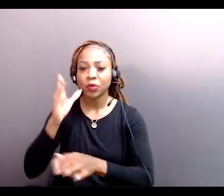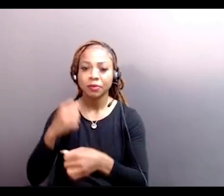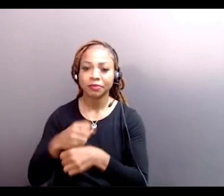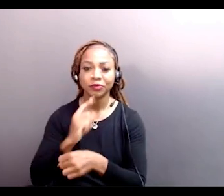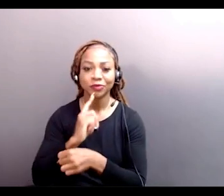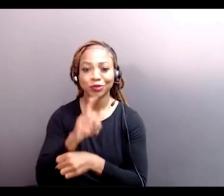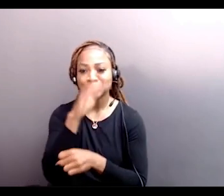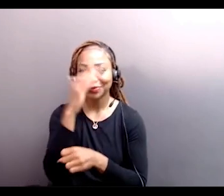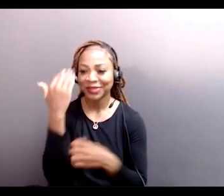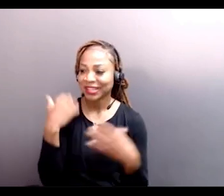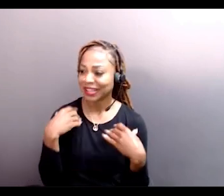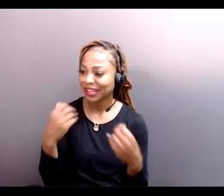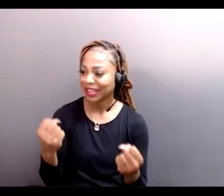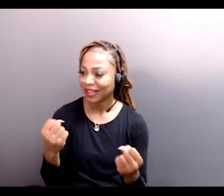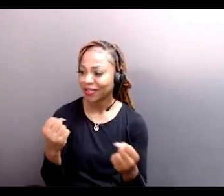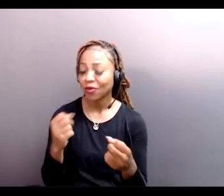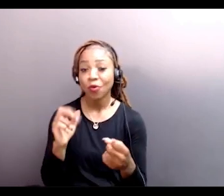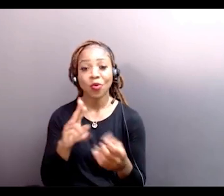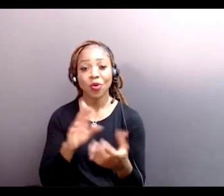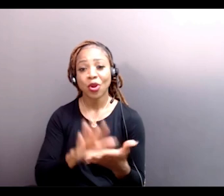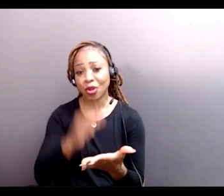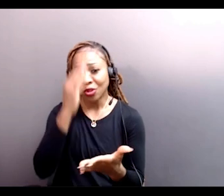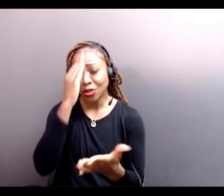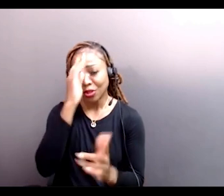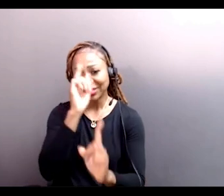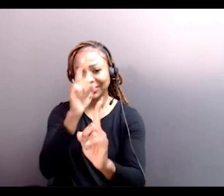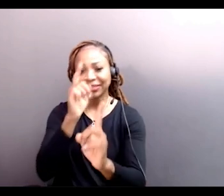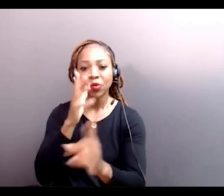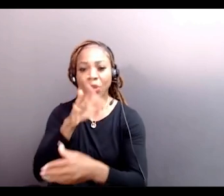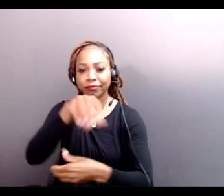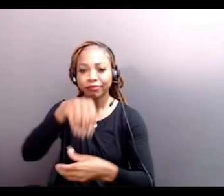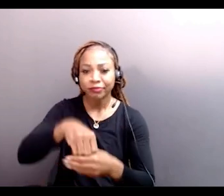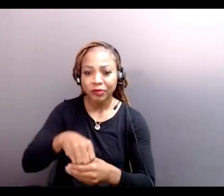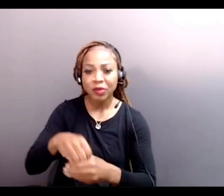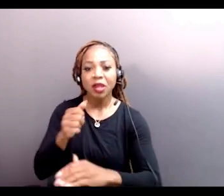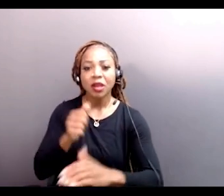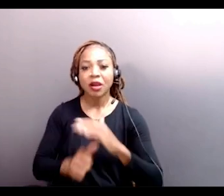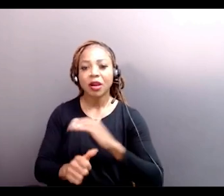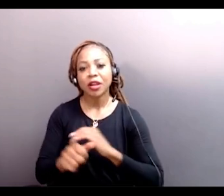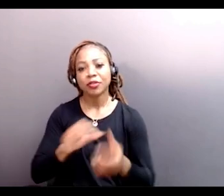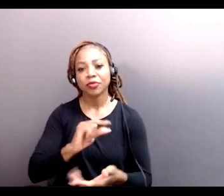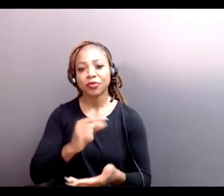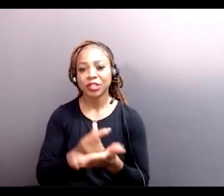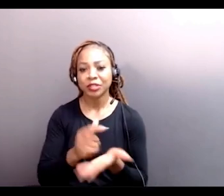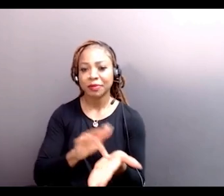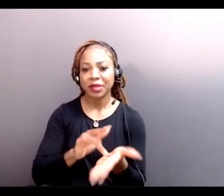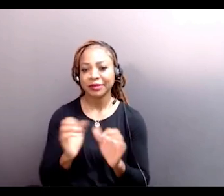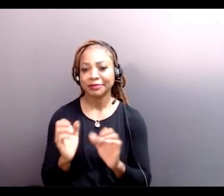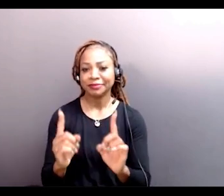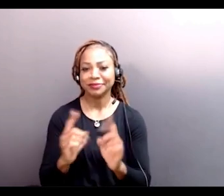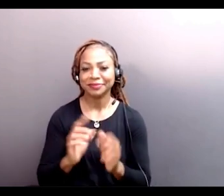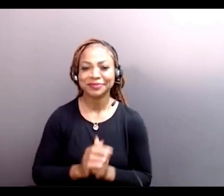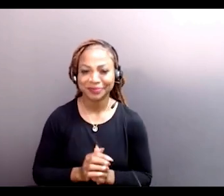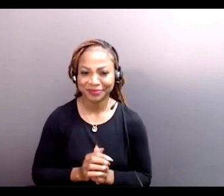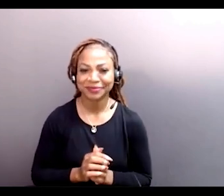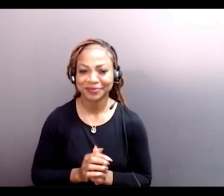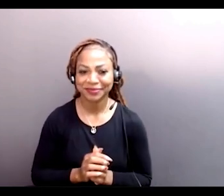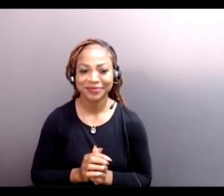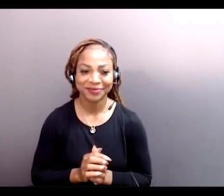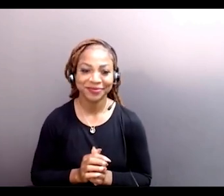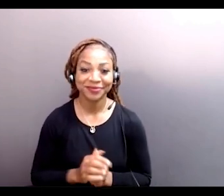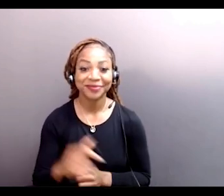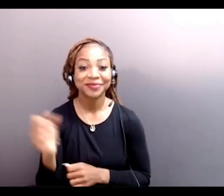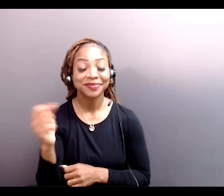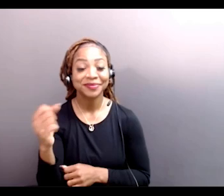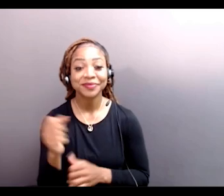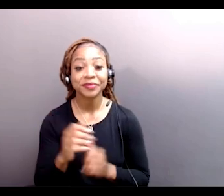health learning objectives are incorporated into their undergraduate medical education. Yeah, absolutely.